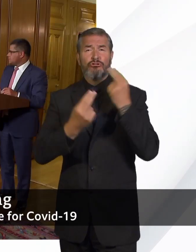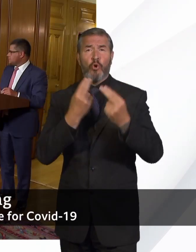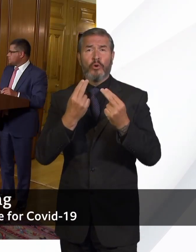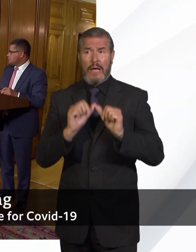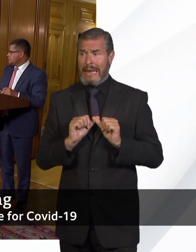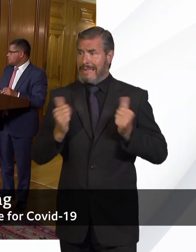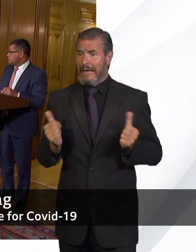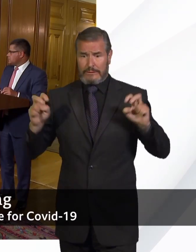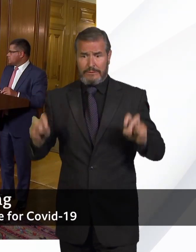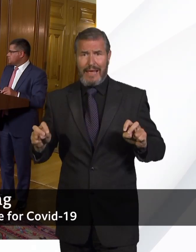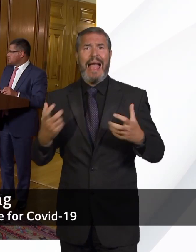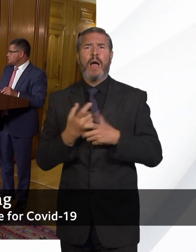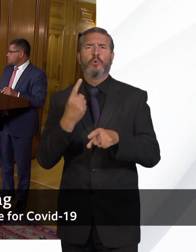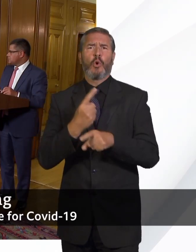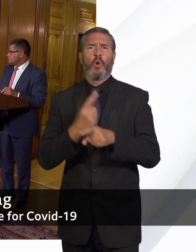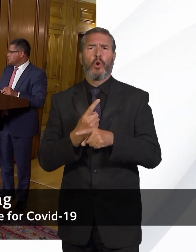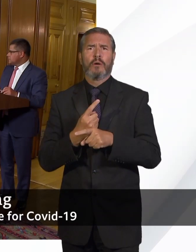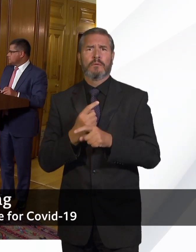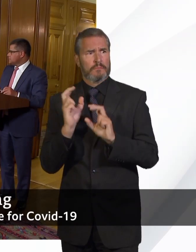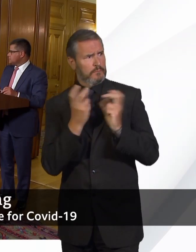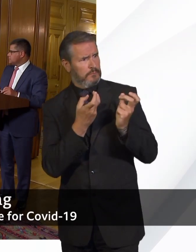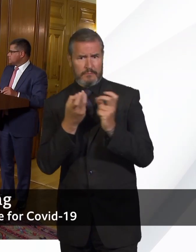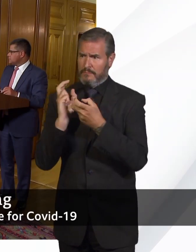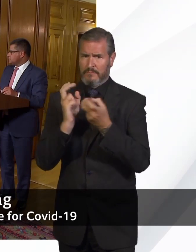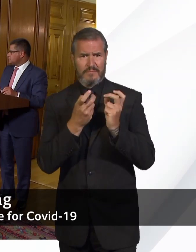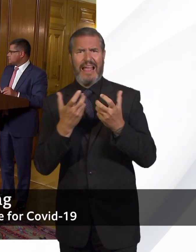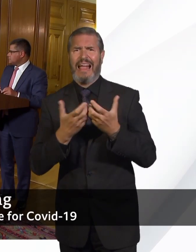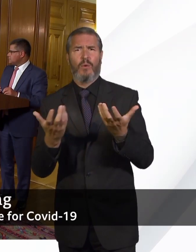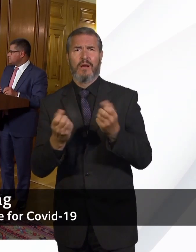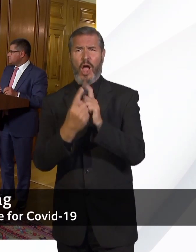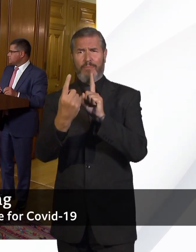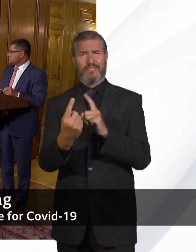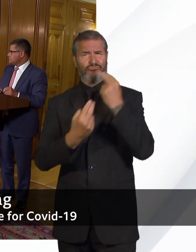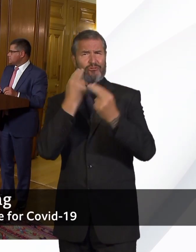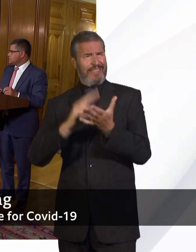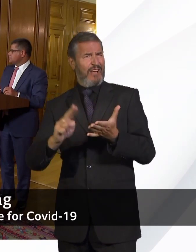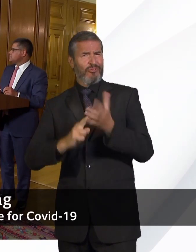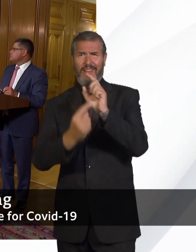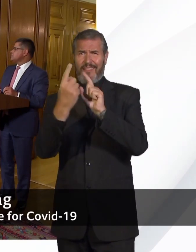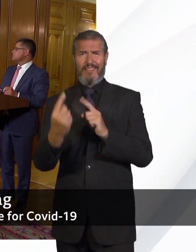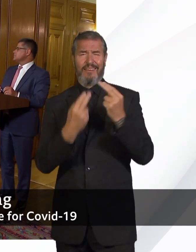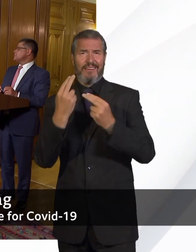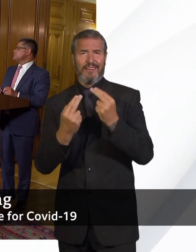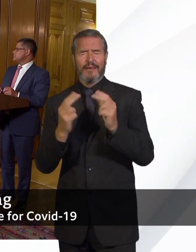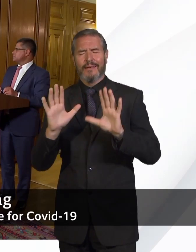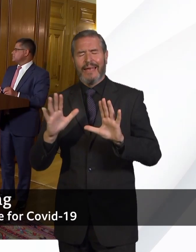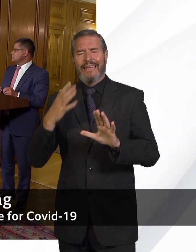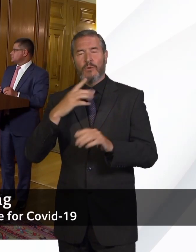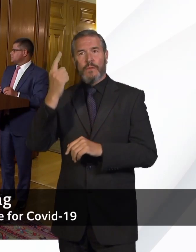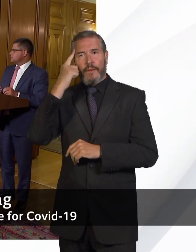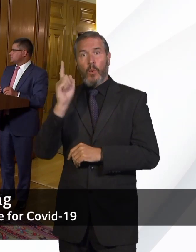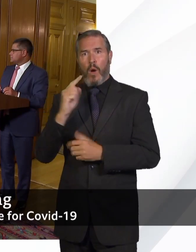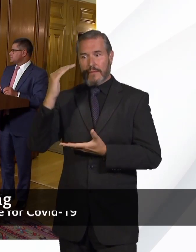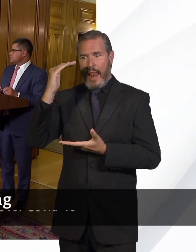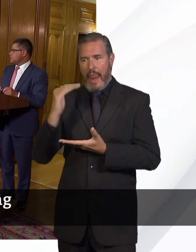sort of thing that you can do? And is there a specific infection level below which the probability is